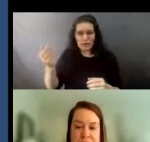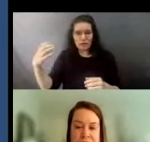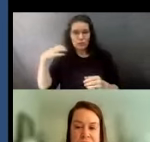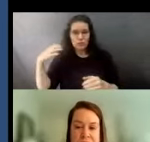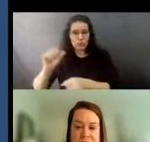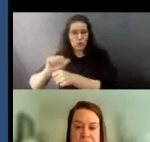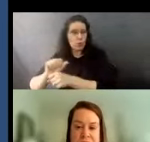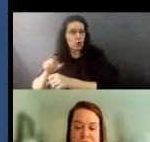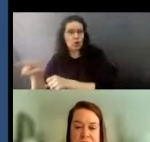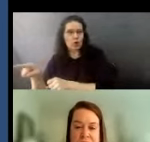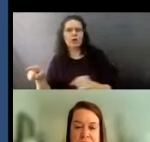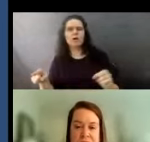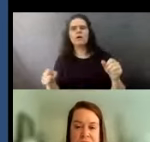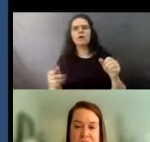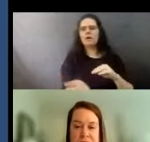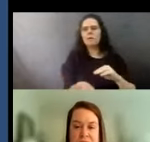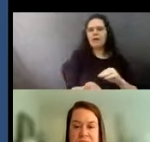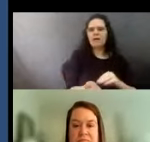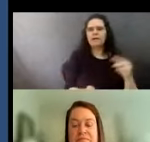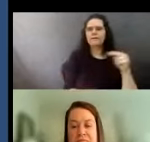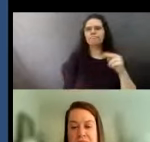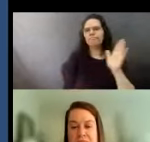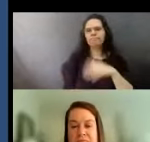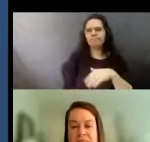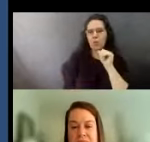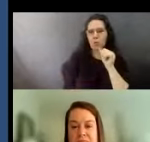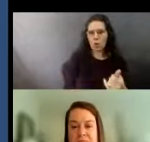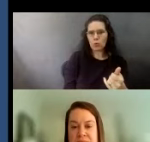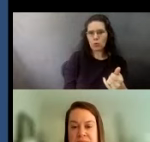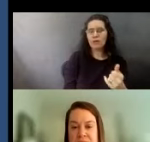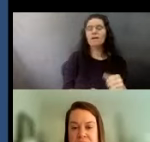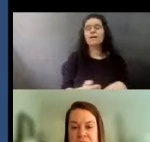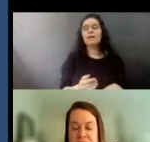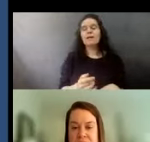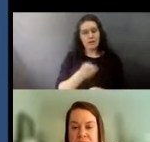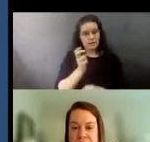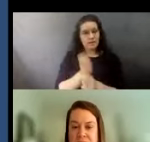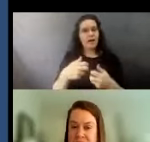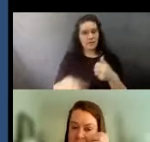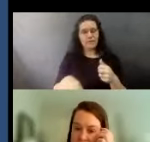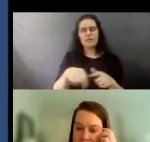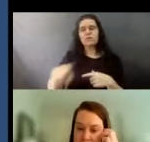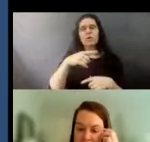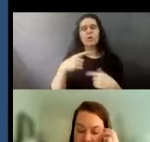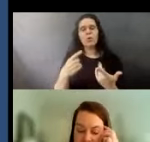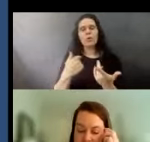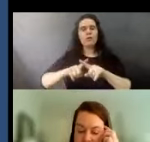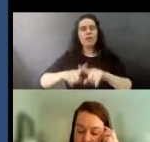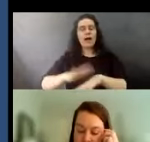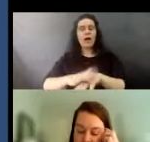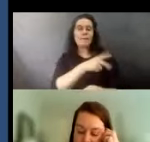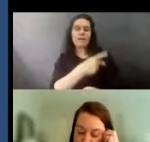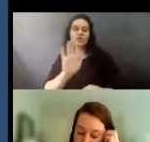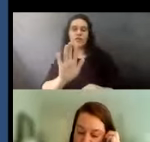a disease that relies upon patient report. And in many cases, the medical documentation that we are used to seeing, which is